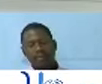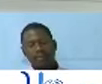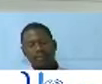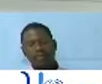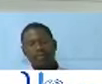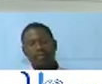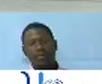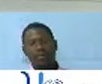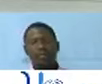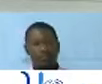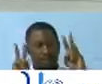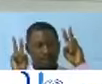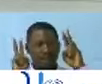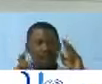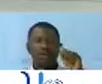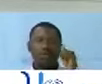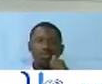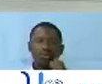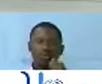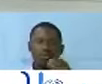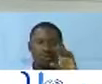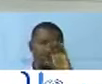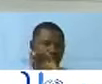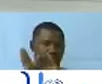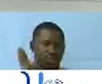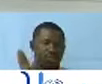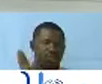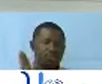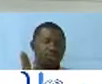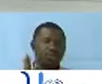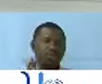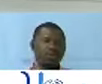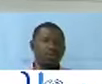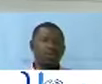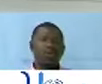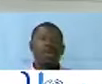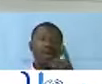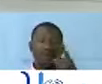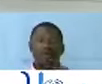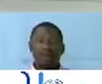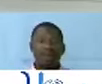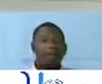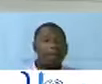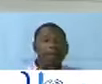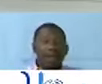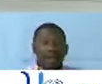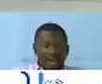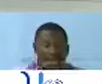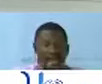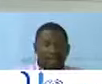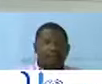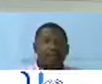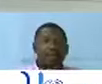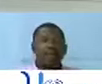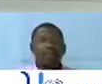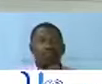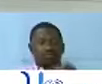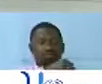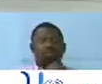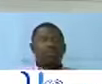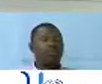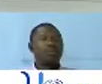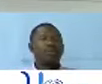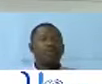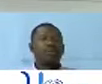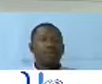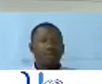He used the constitution. Daf daan jëfo loi réew mi constitution bi. When it suited him. Waxtu wo xamné ni rek dal dina ko arranger mom. As an